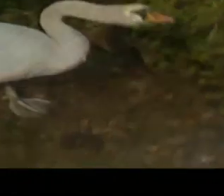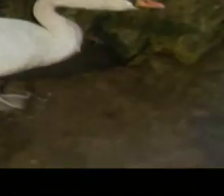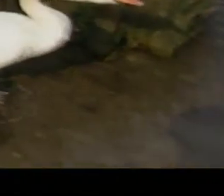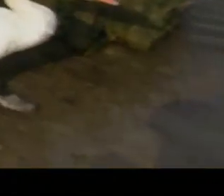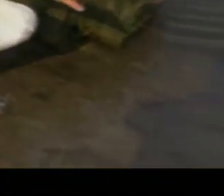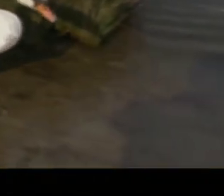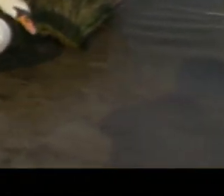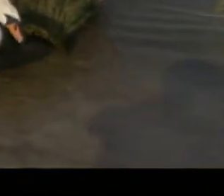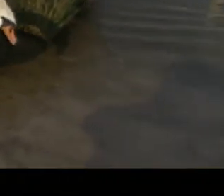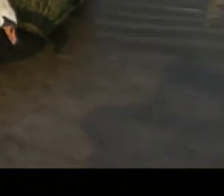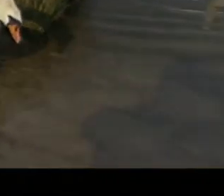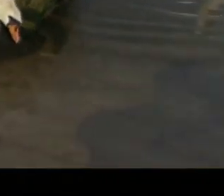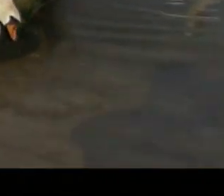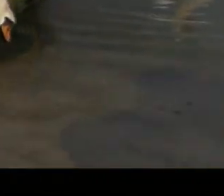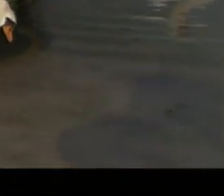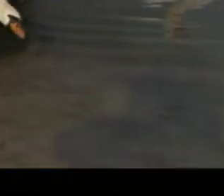free.